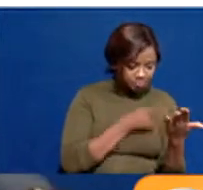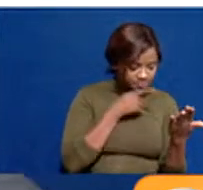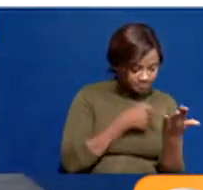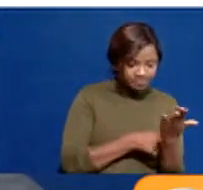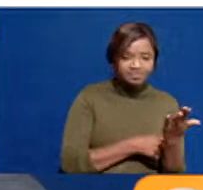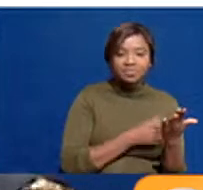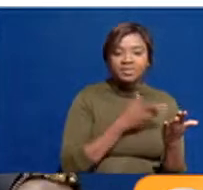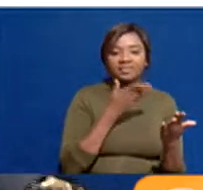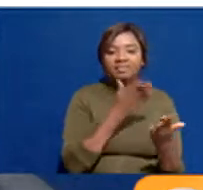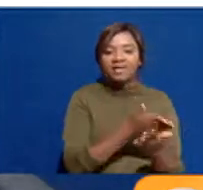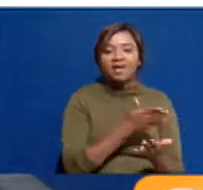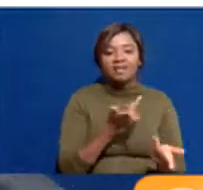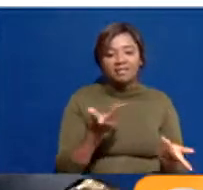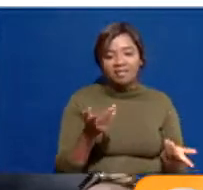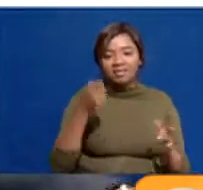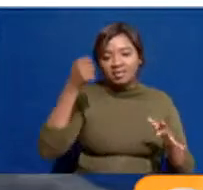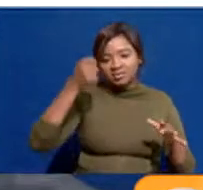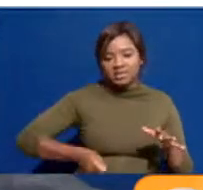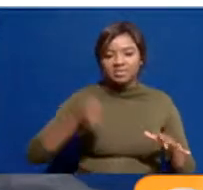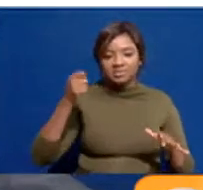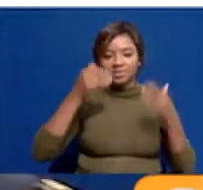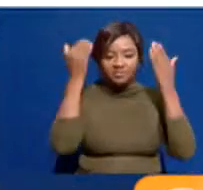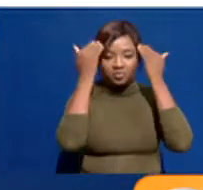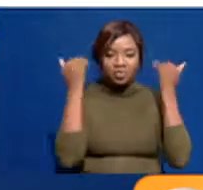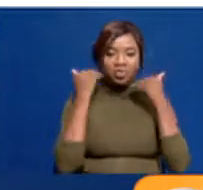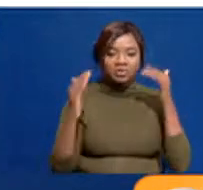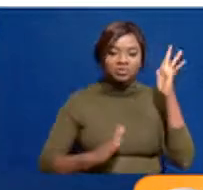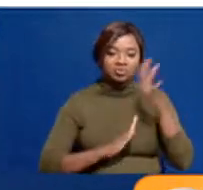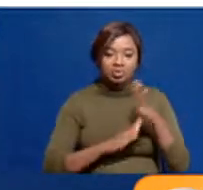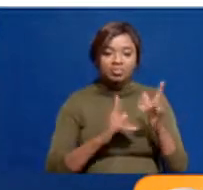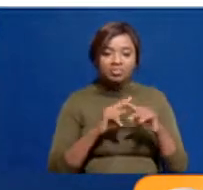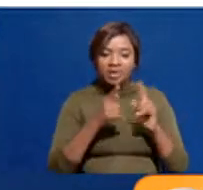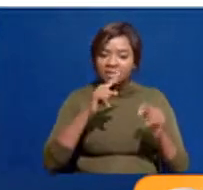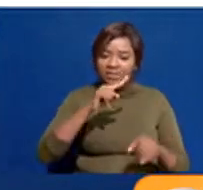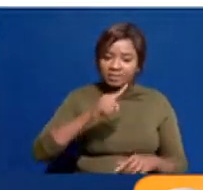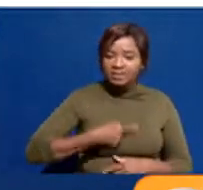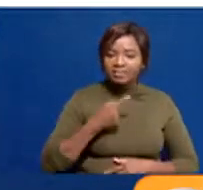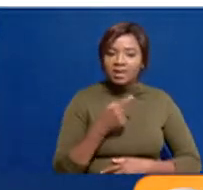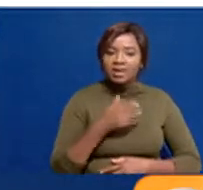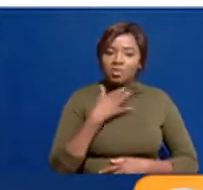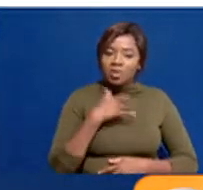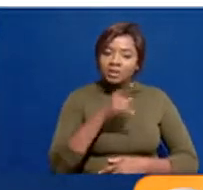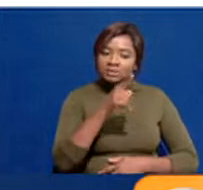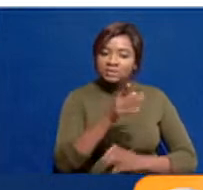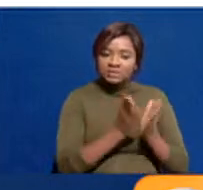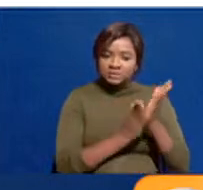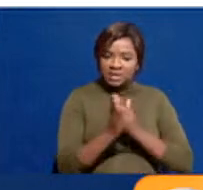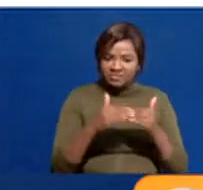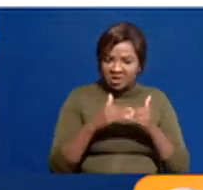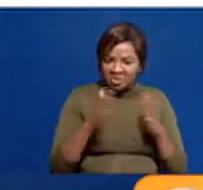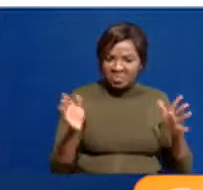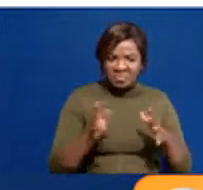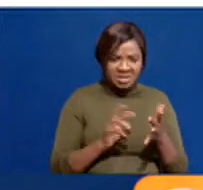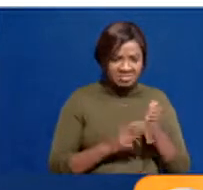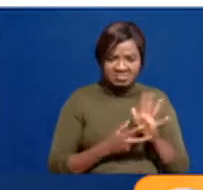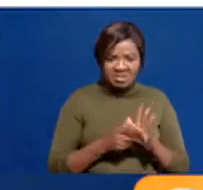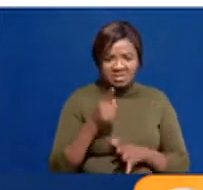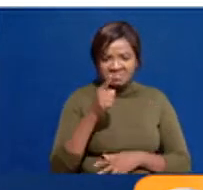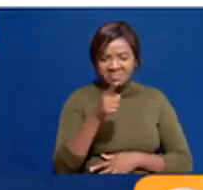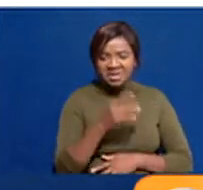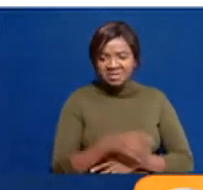encapsulated in the judgment of the Supreme Court. And therefore, demanding for opening of the server, I think it is, they're just